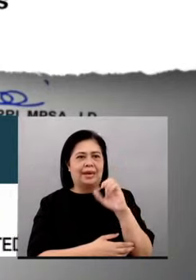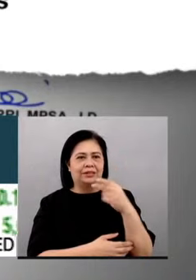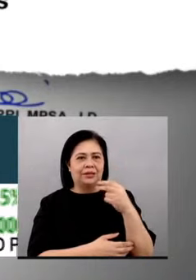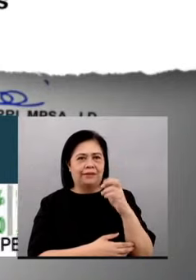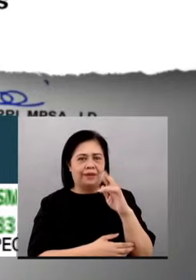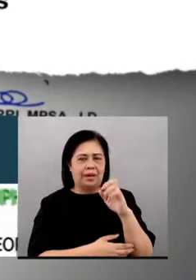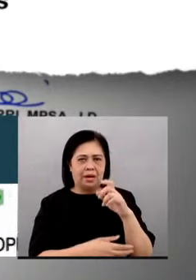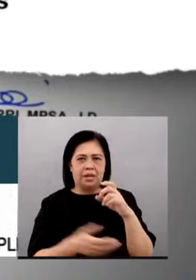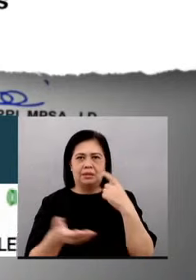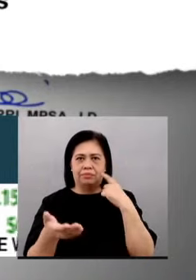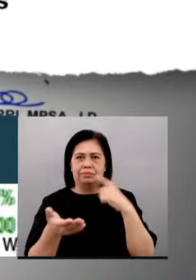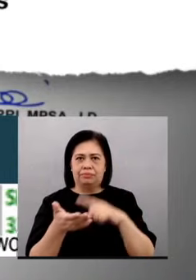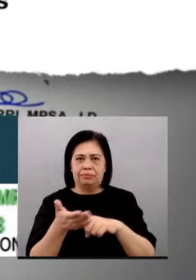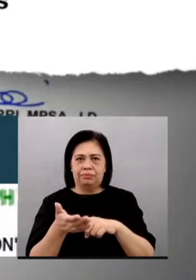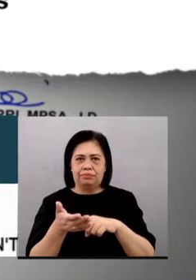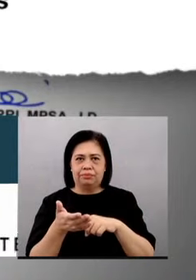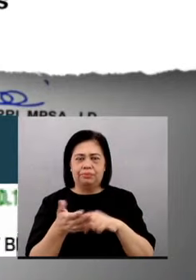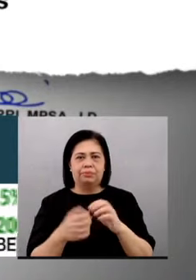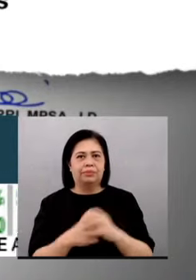acknowledged